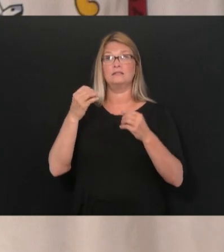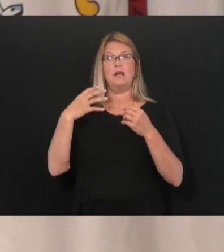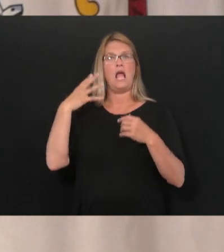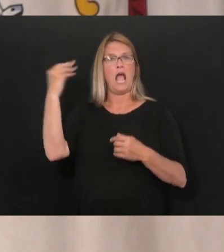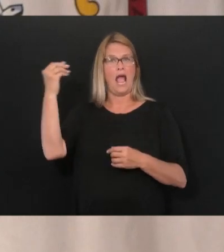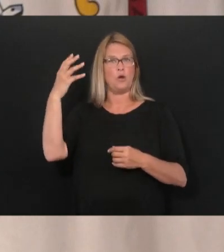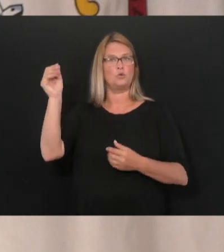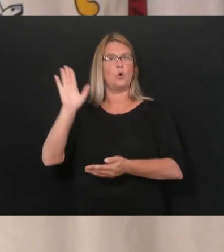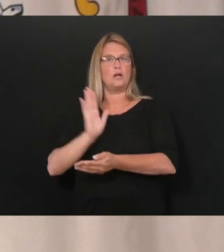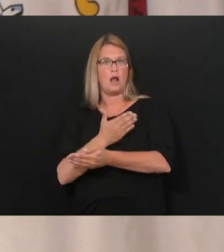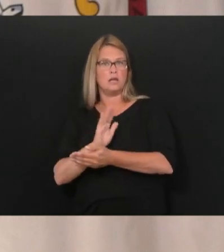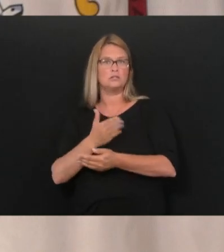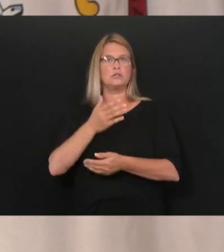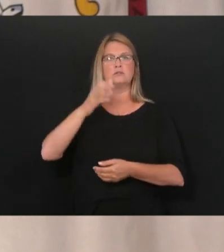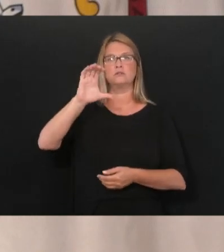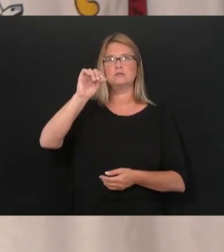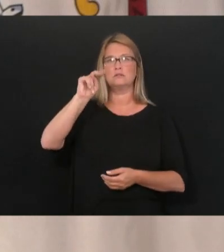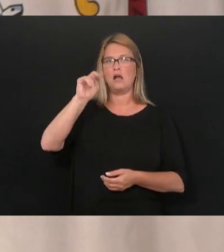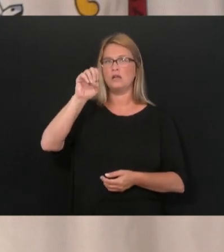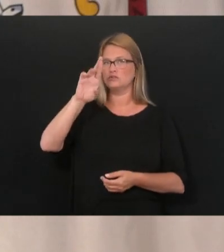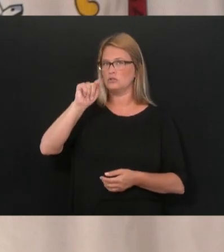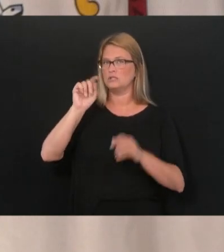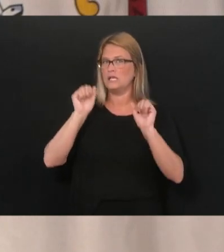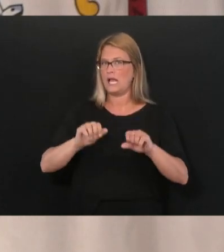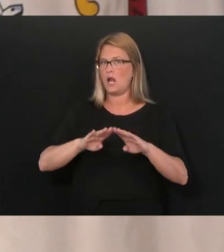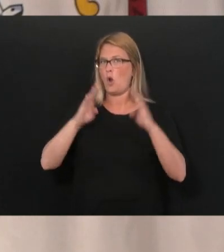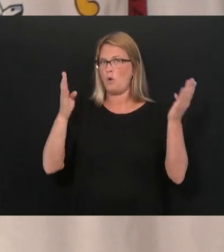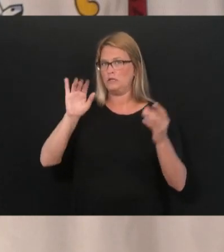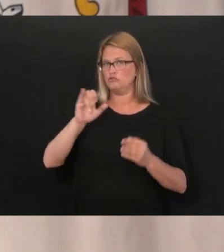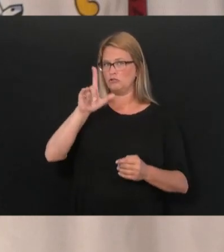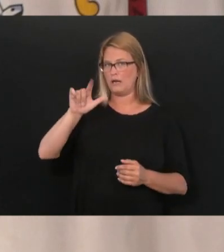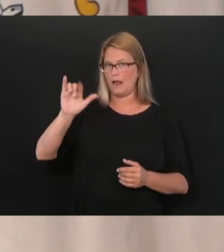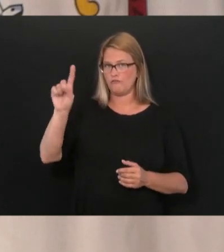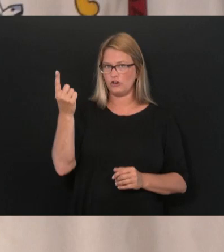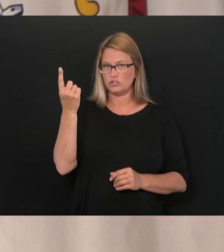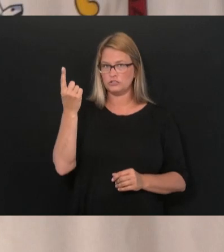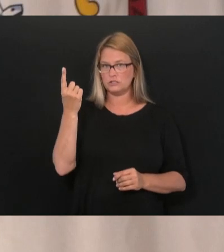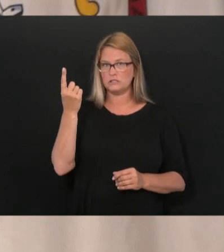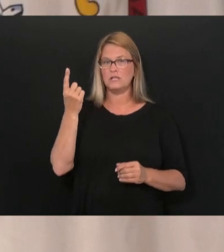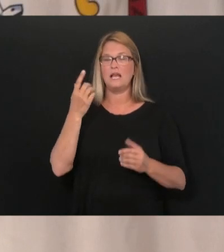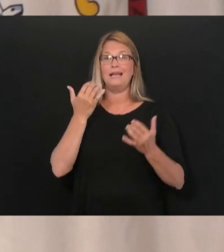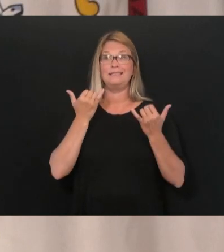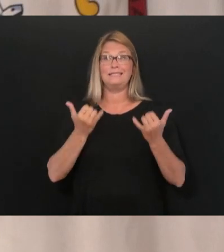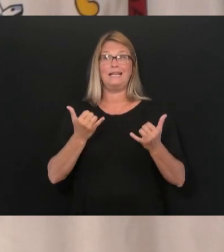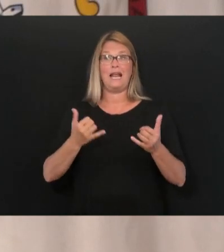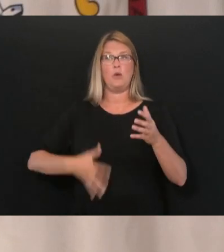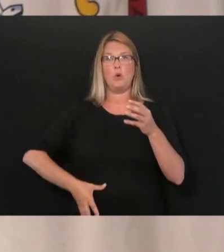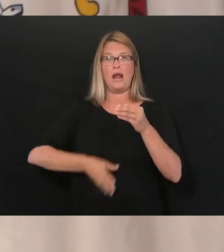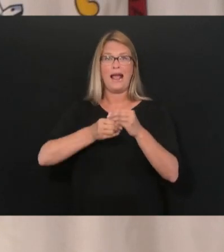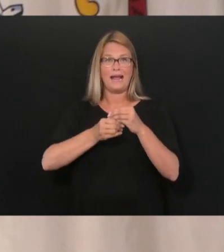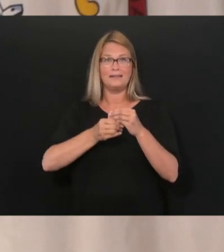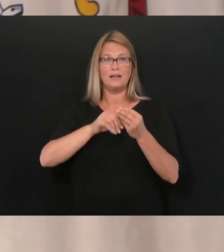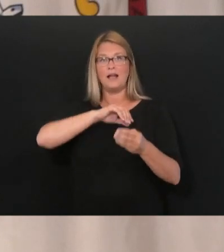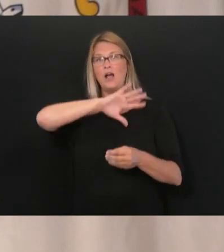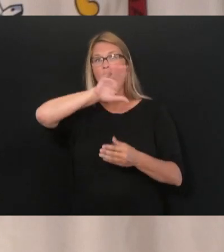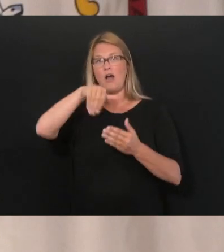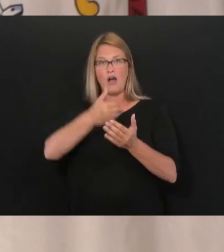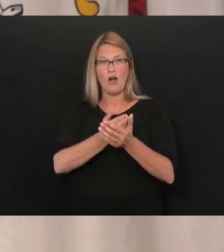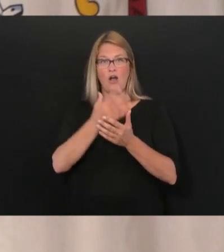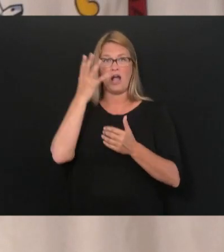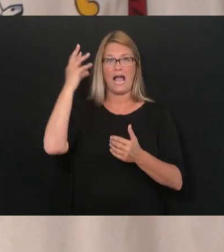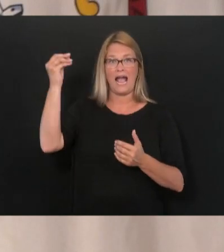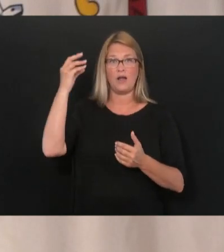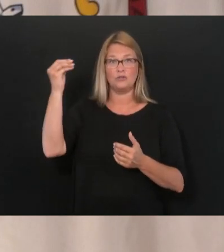be allowed to resume on July the 1st. And today we are also adding that all outdoor concerts